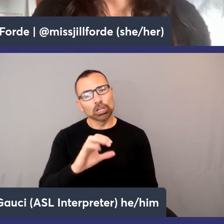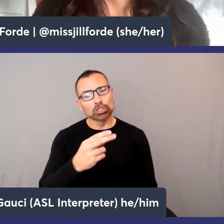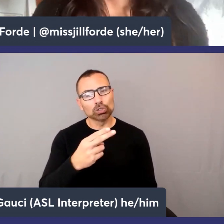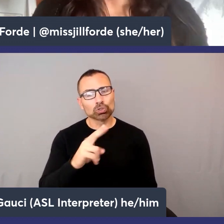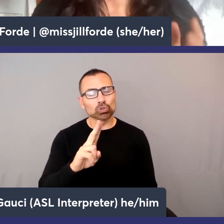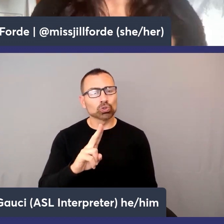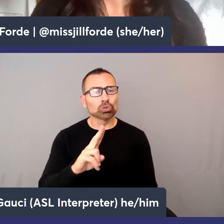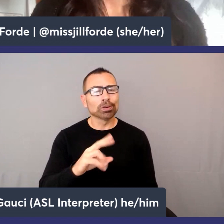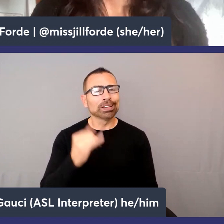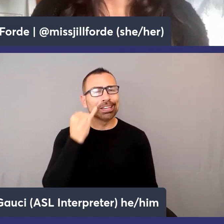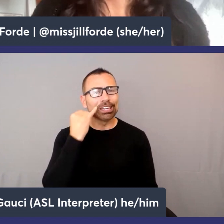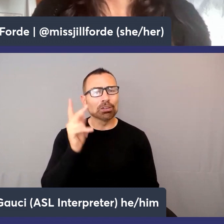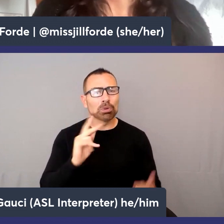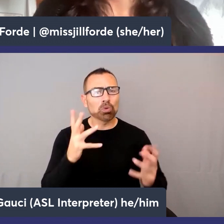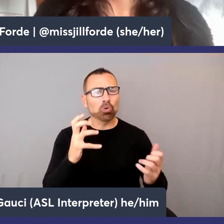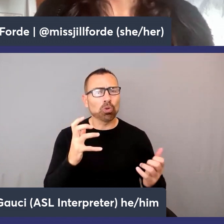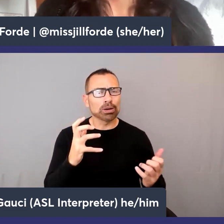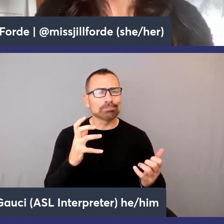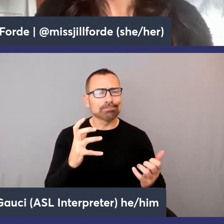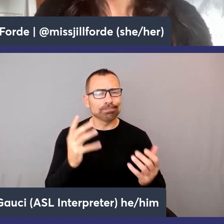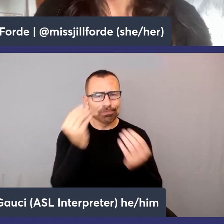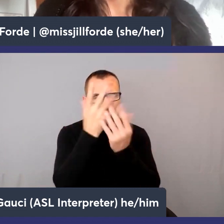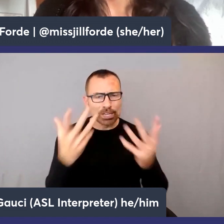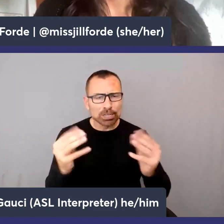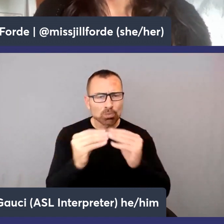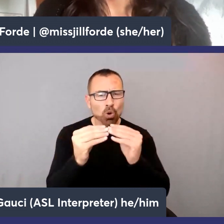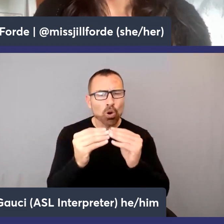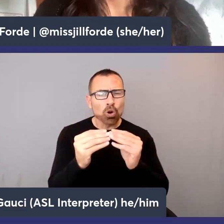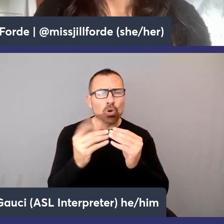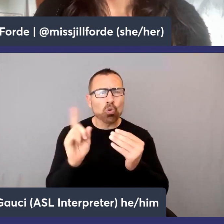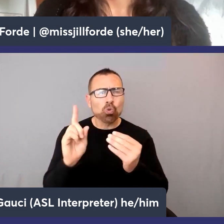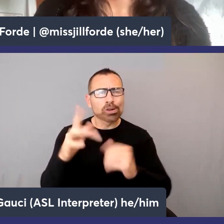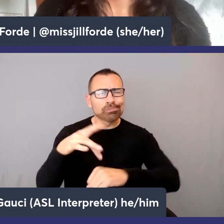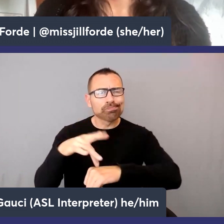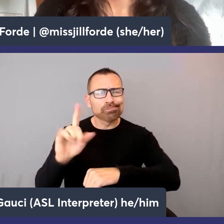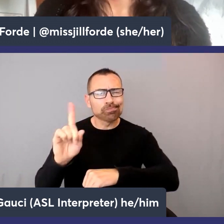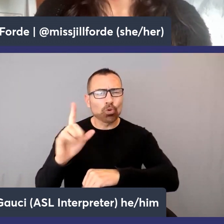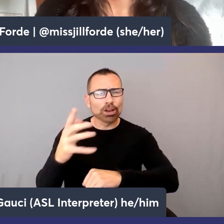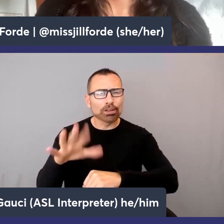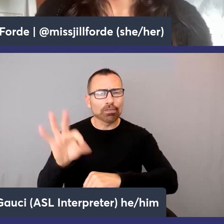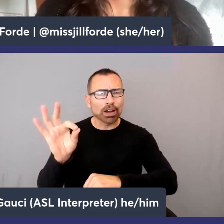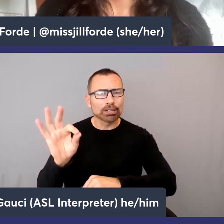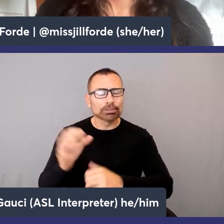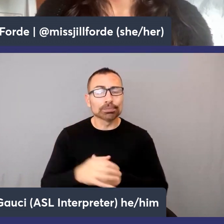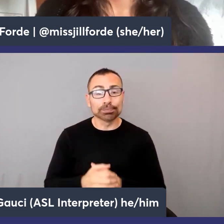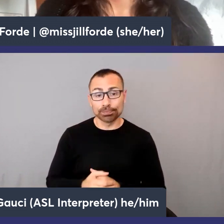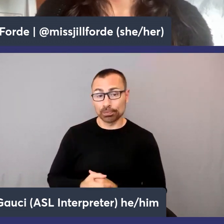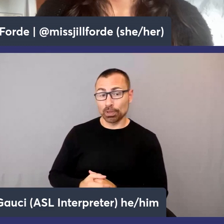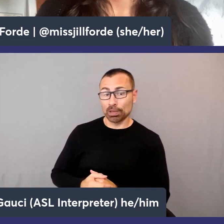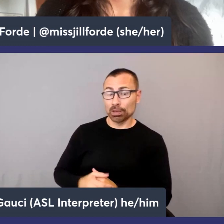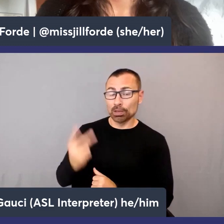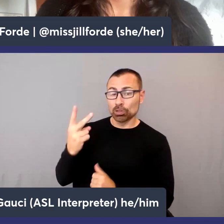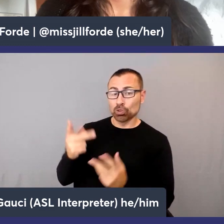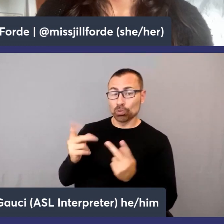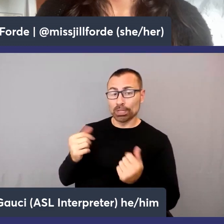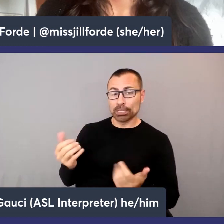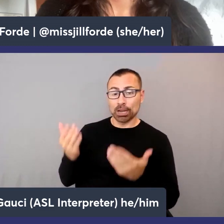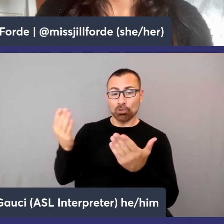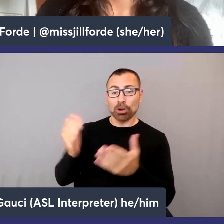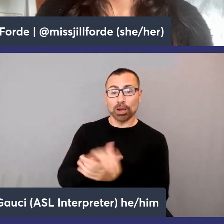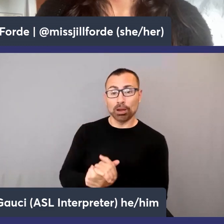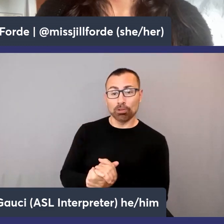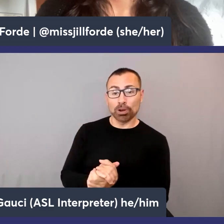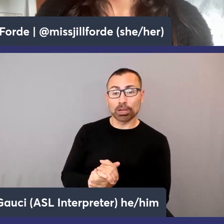more, possibly get started? Yeah, so I think the two places that I recommend is obviously